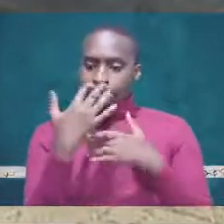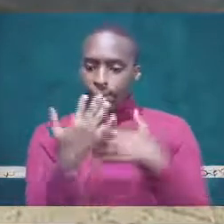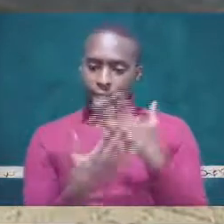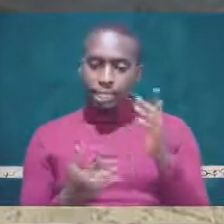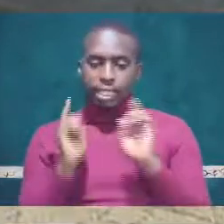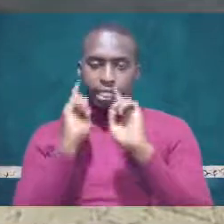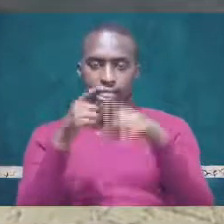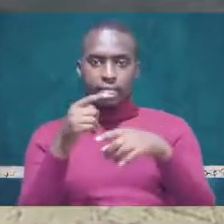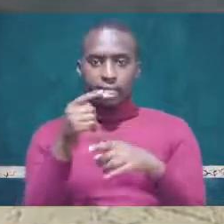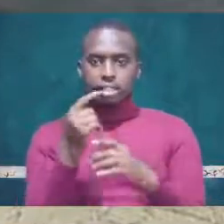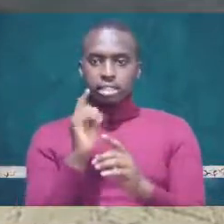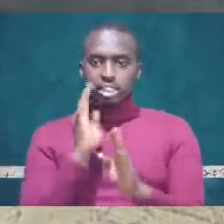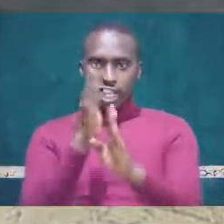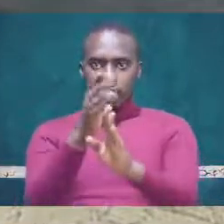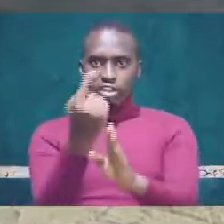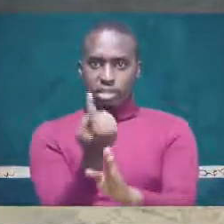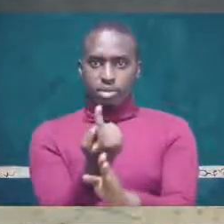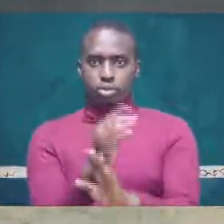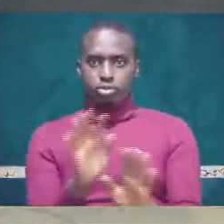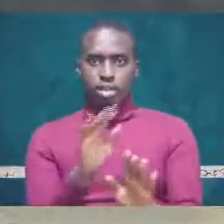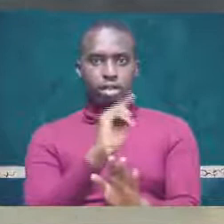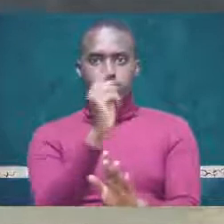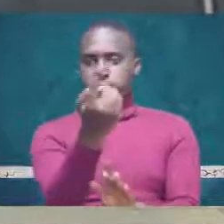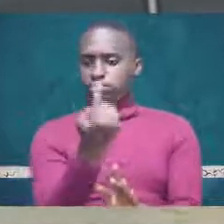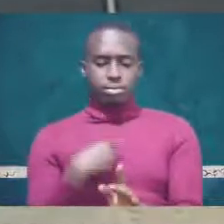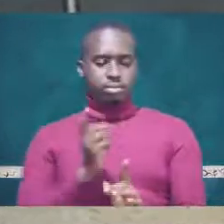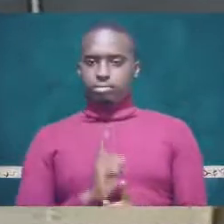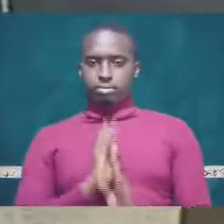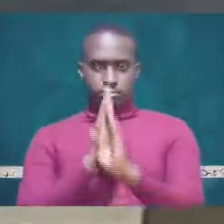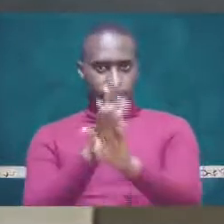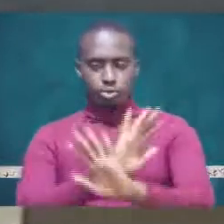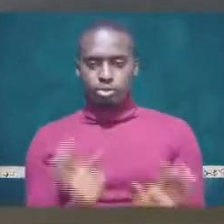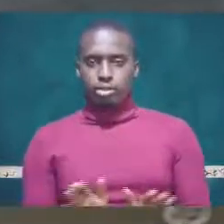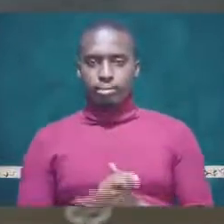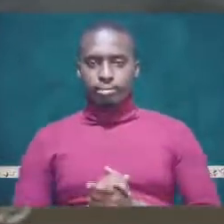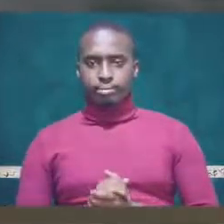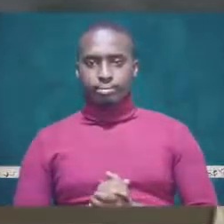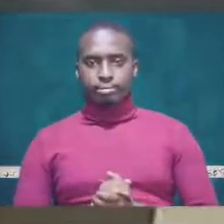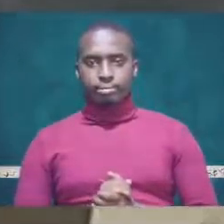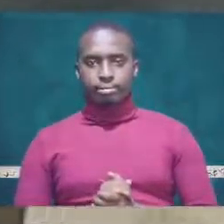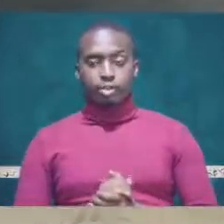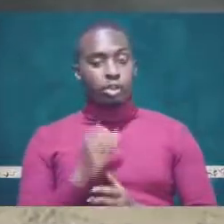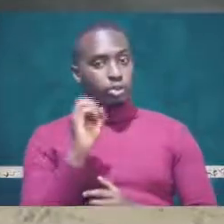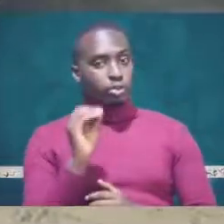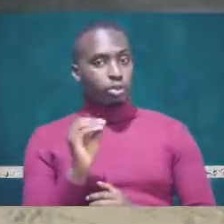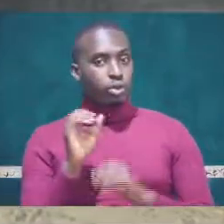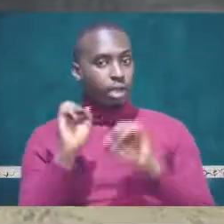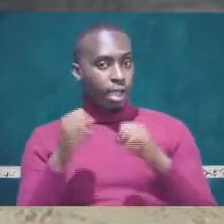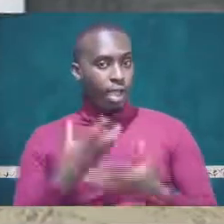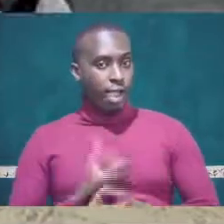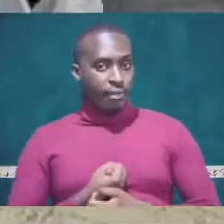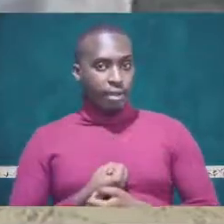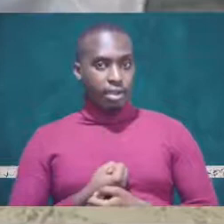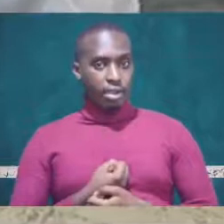single direction, not backward direction. So even the lymphatic system moves in a single direction. So they also have a